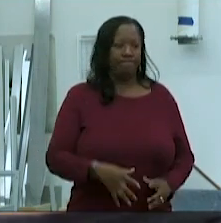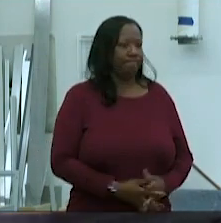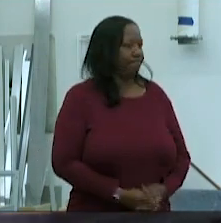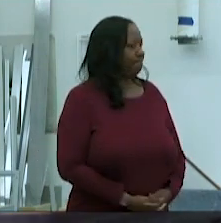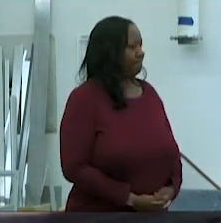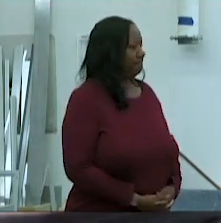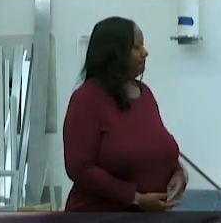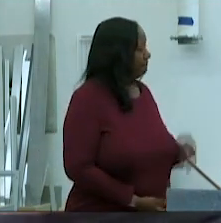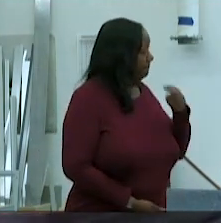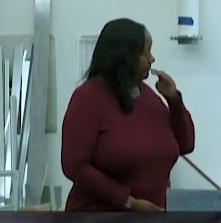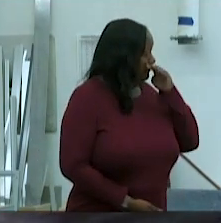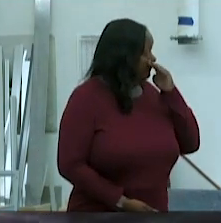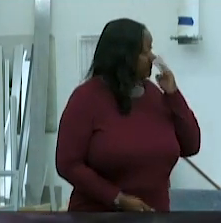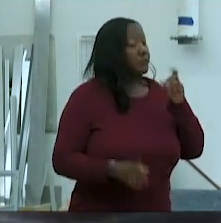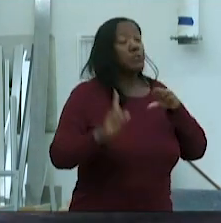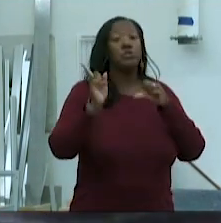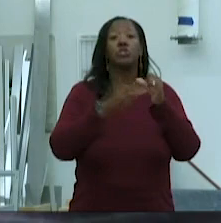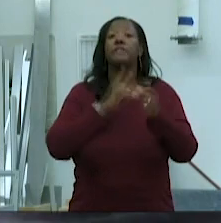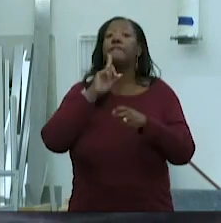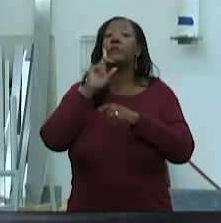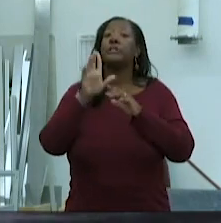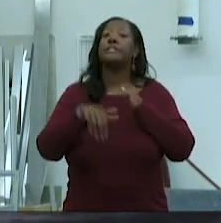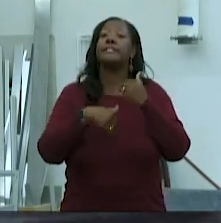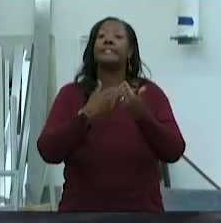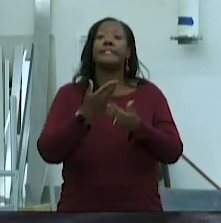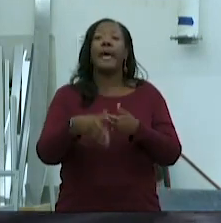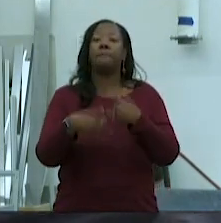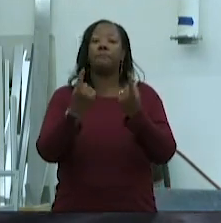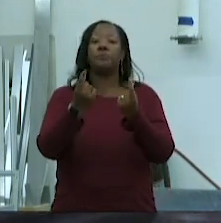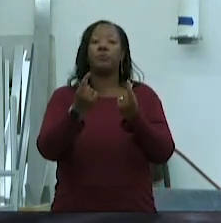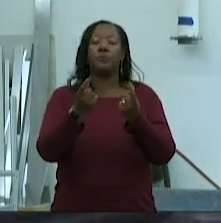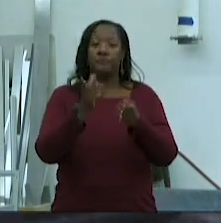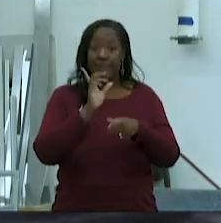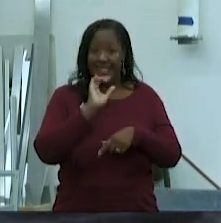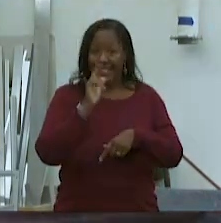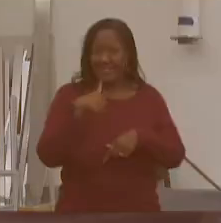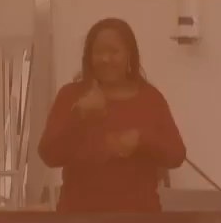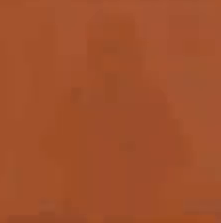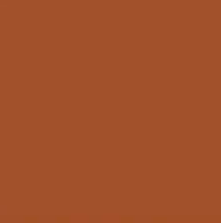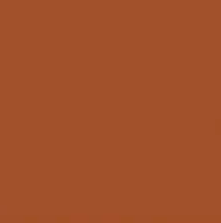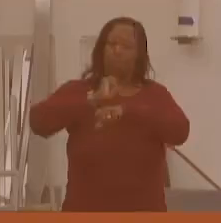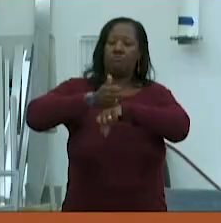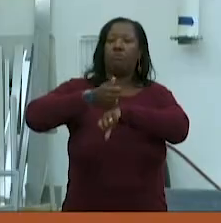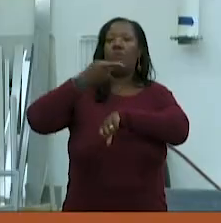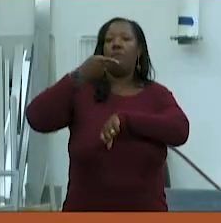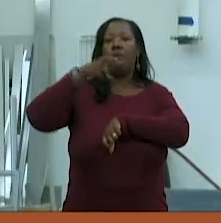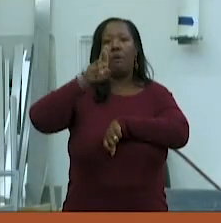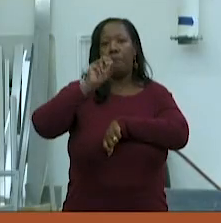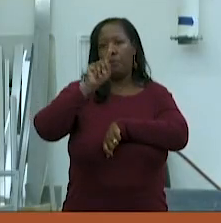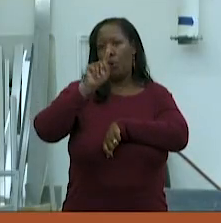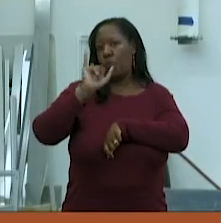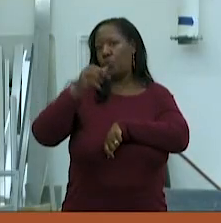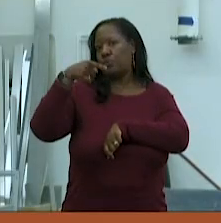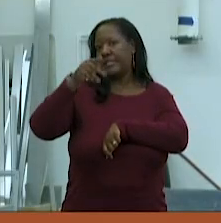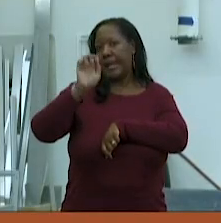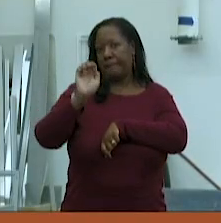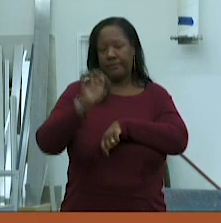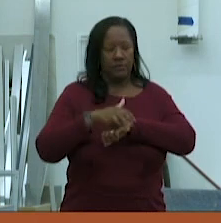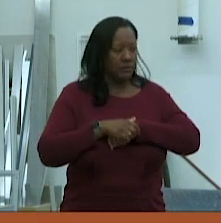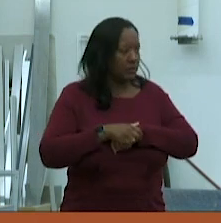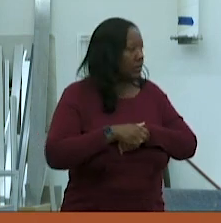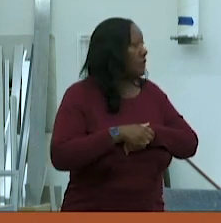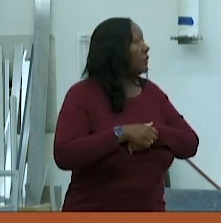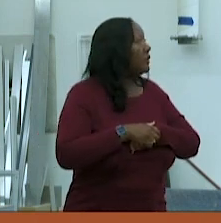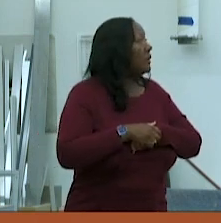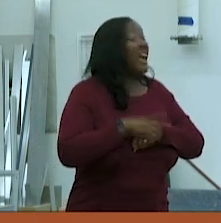All right, so the first step in our process, once we get into the actual production of this, is prototyping. So prototyping, once it gets to our